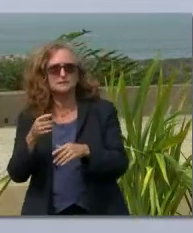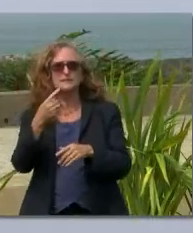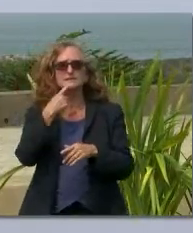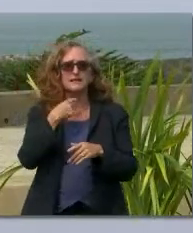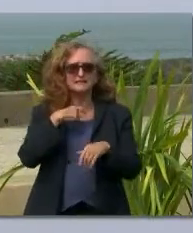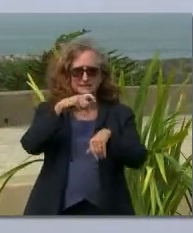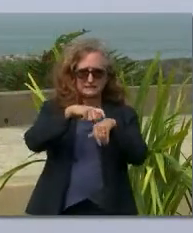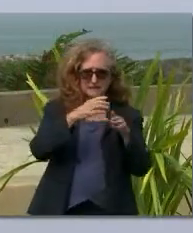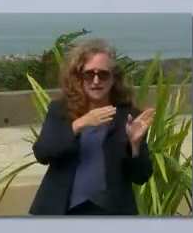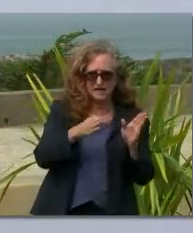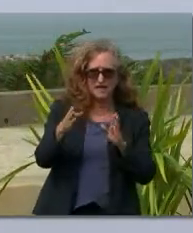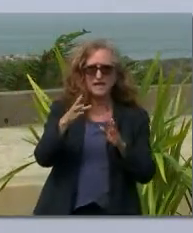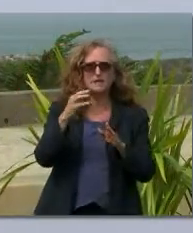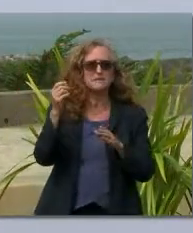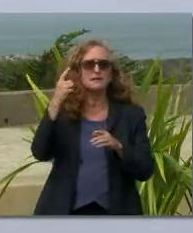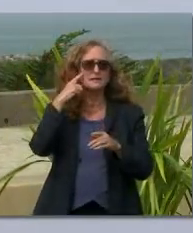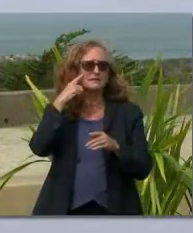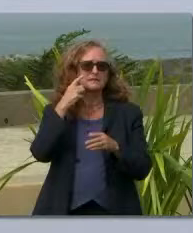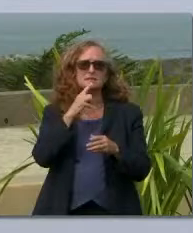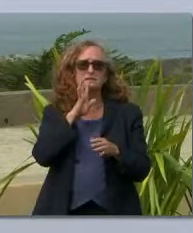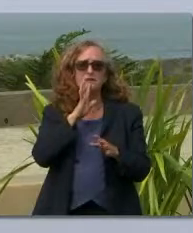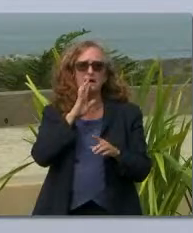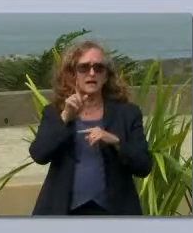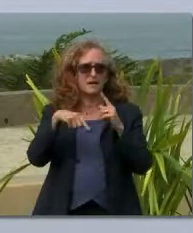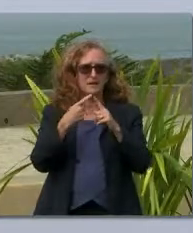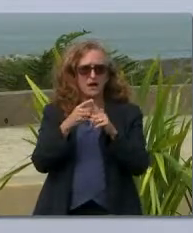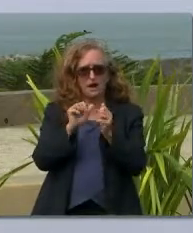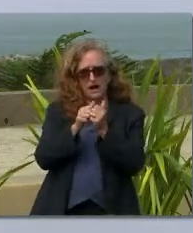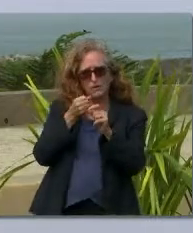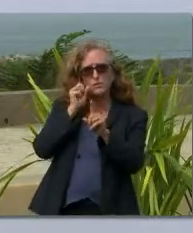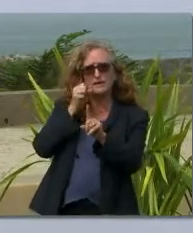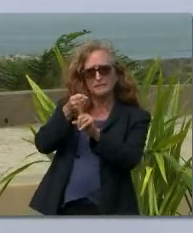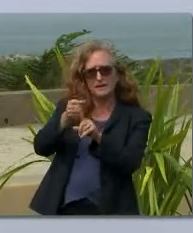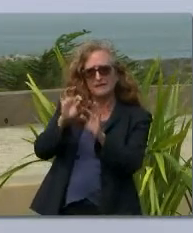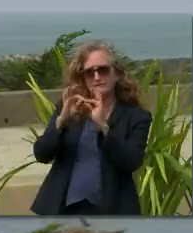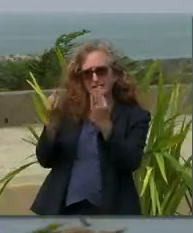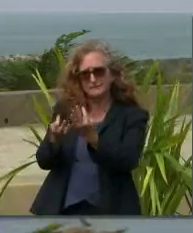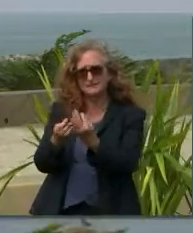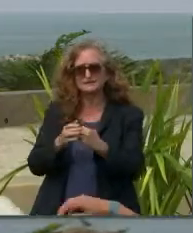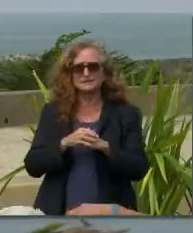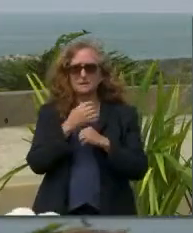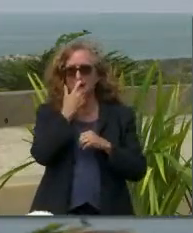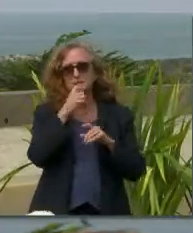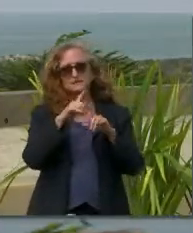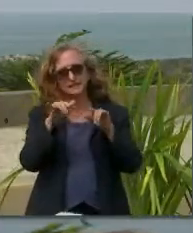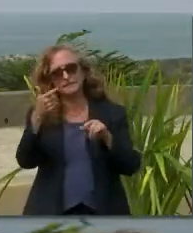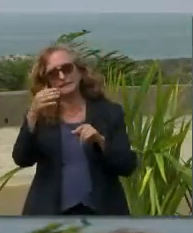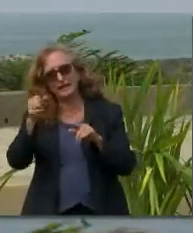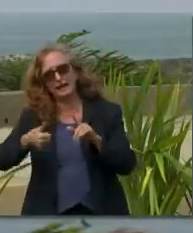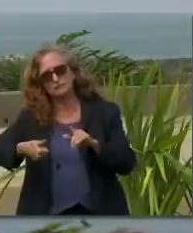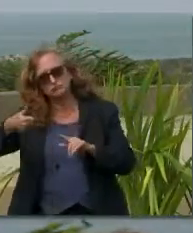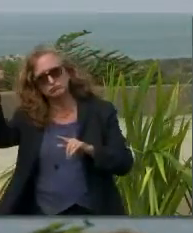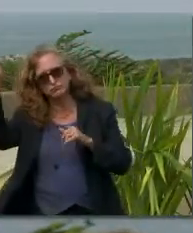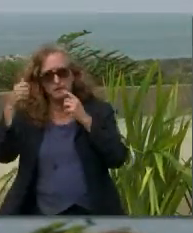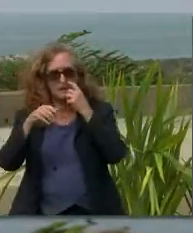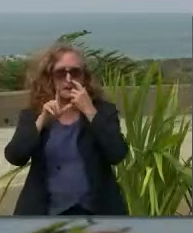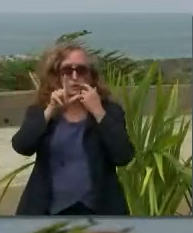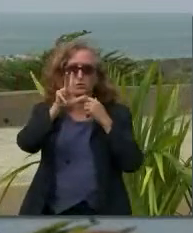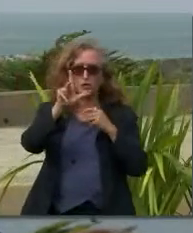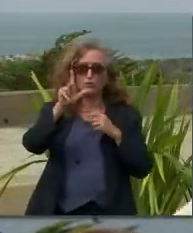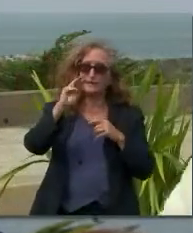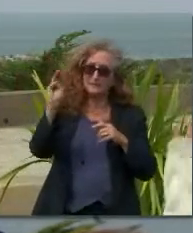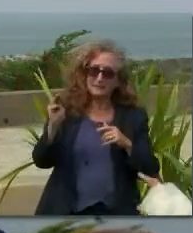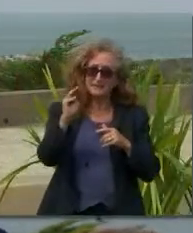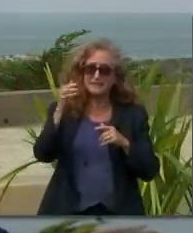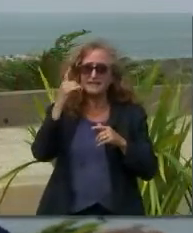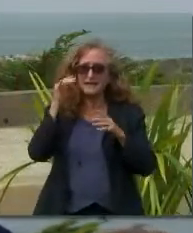do for families who need it most? And of course, it's happening as gas prices are going back up. Well, 23 million Californians should expect checks in the